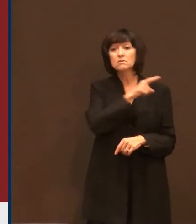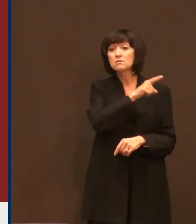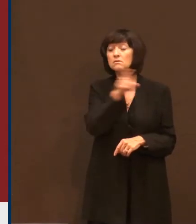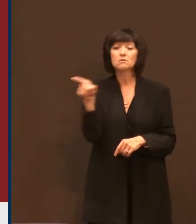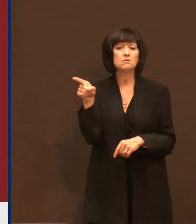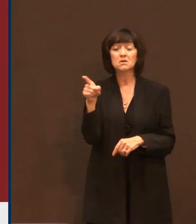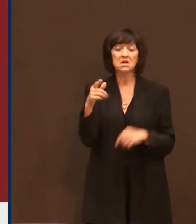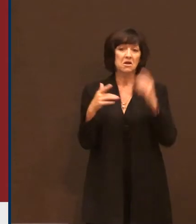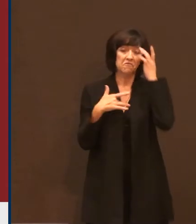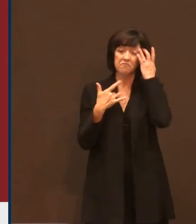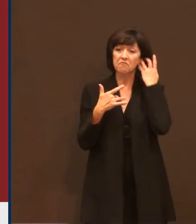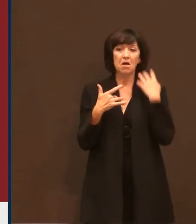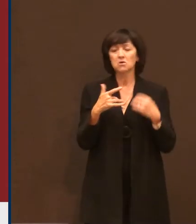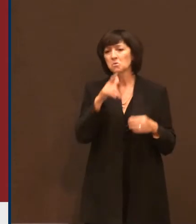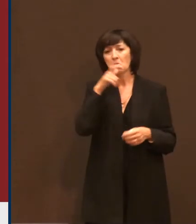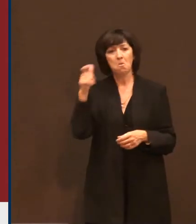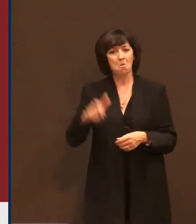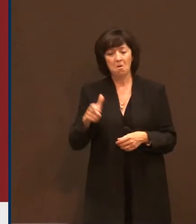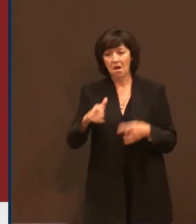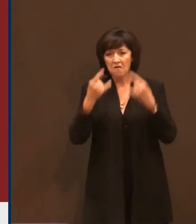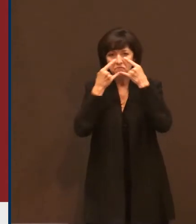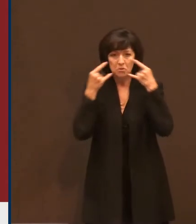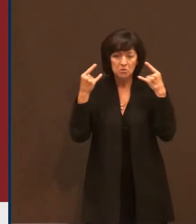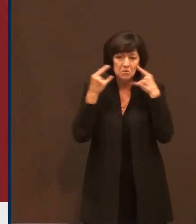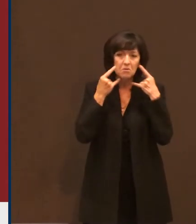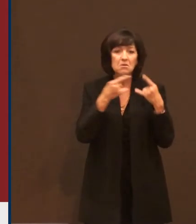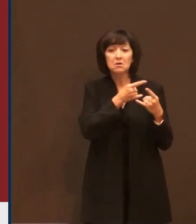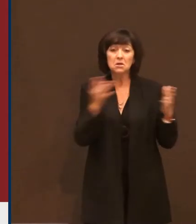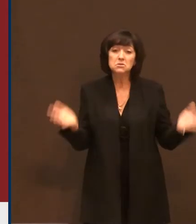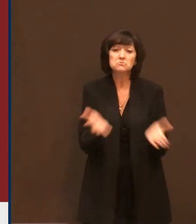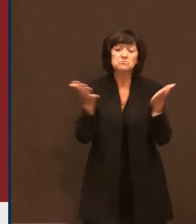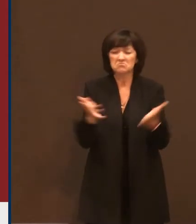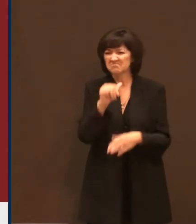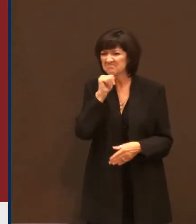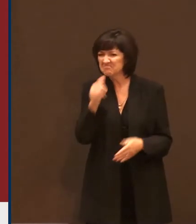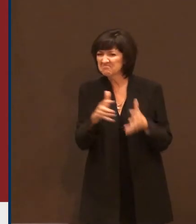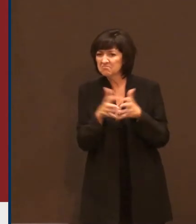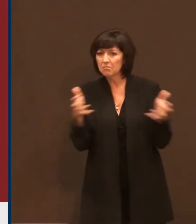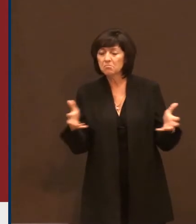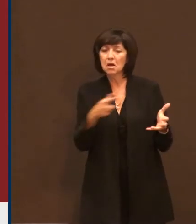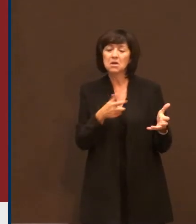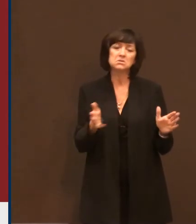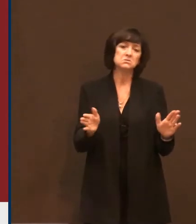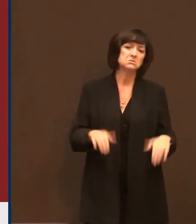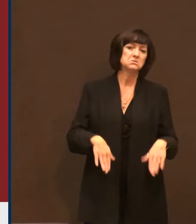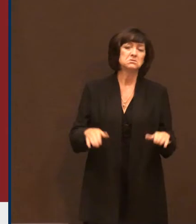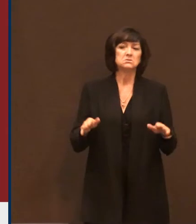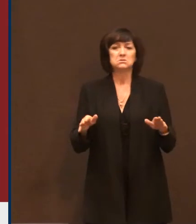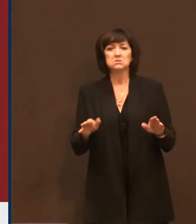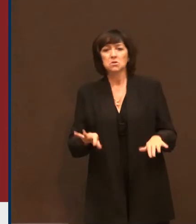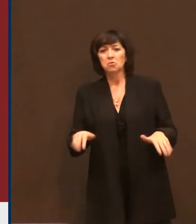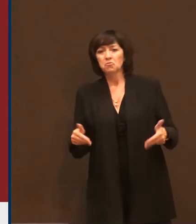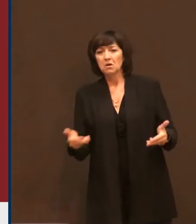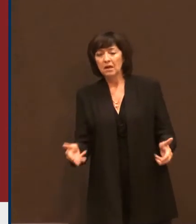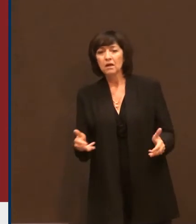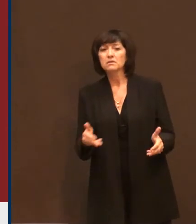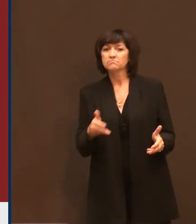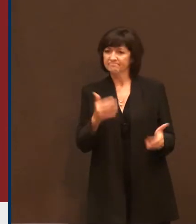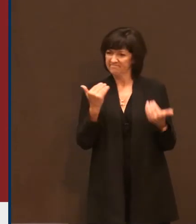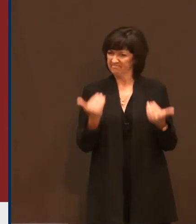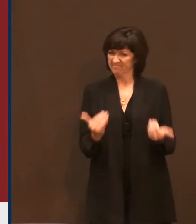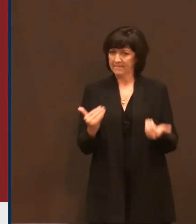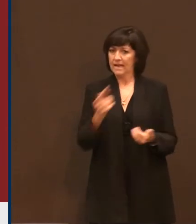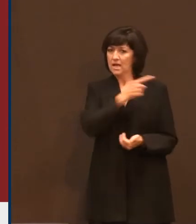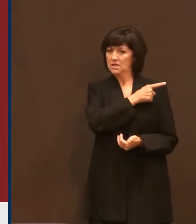as aggressively pushing face coverings, and they've seen the science as well. They know they have to do something in